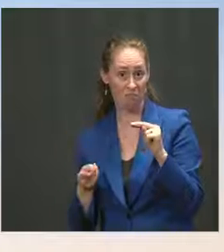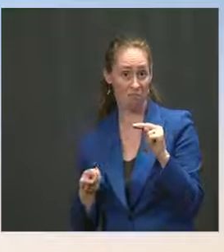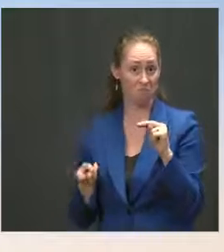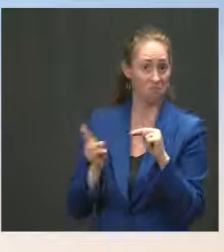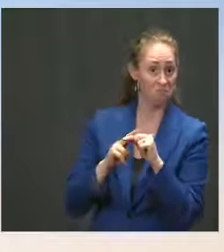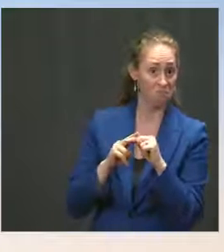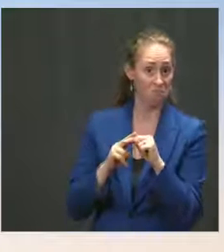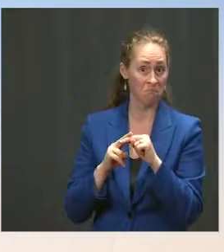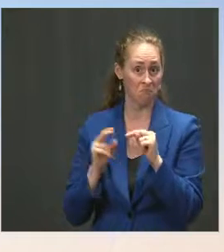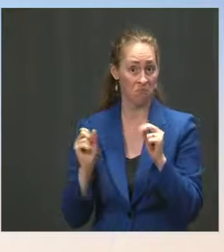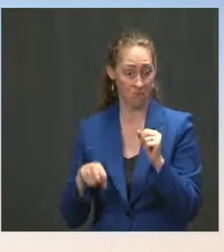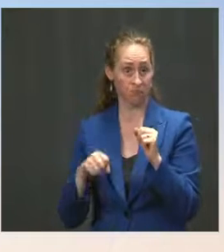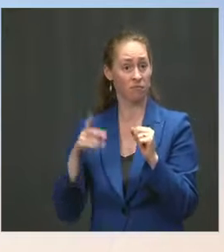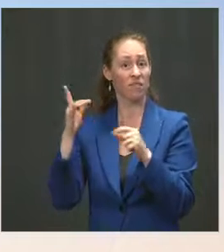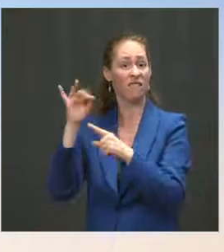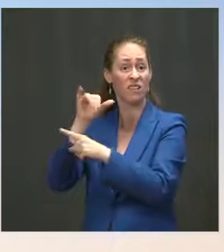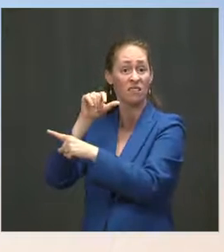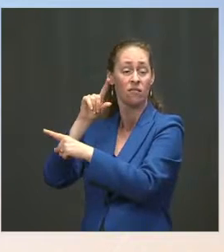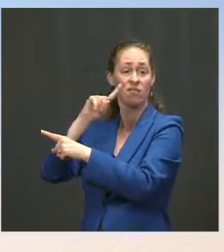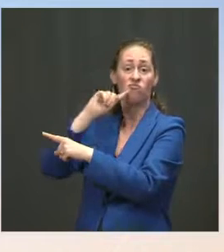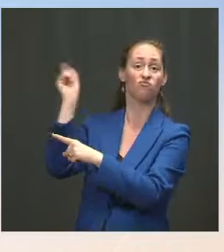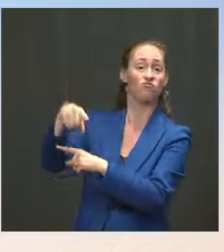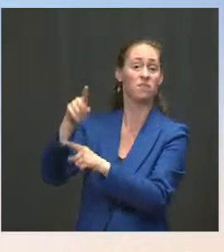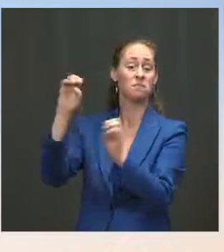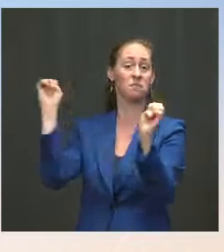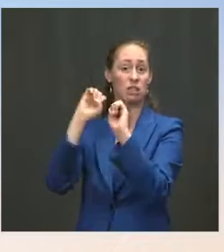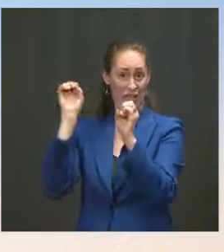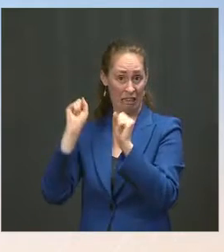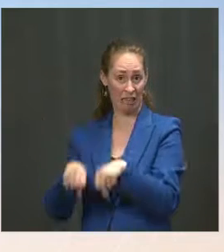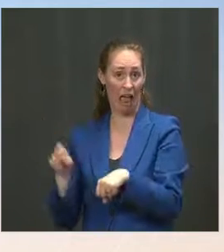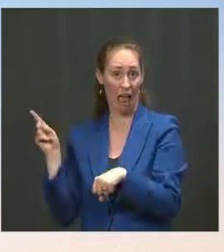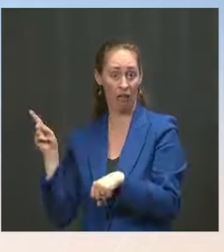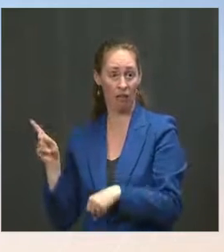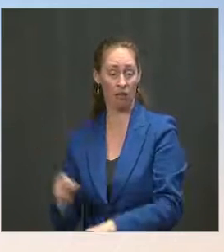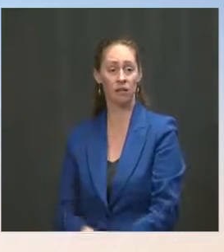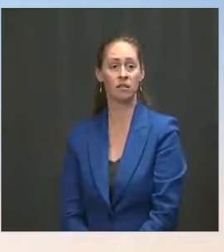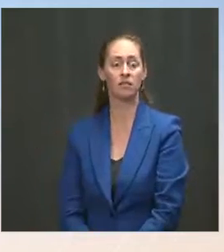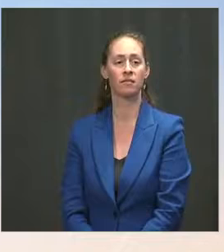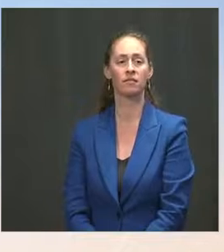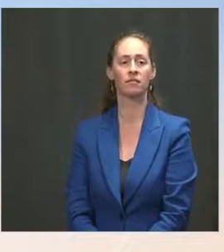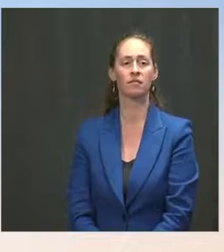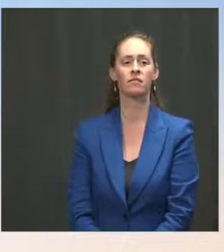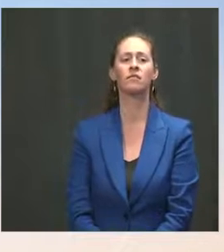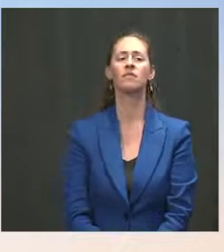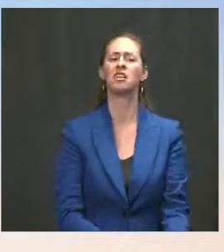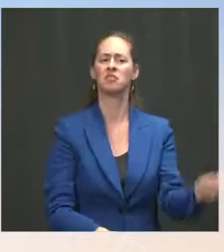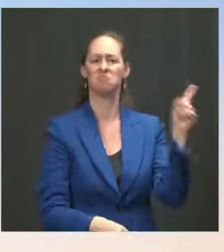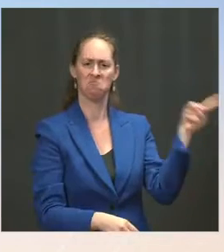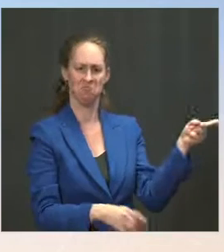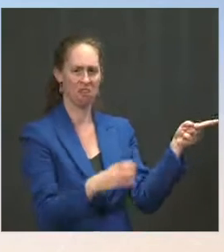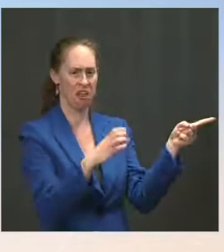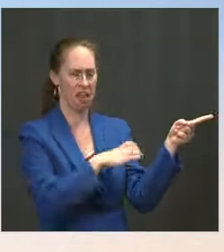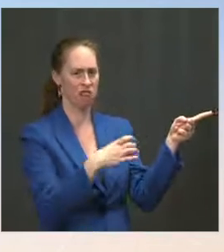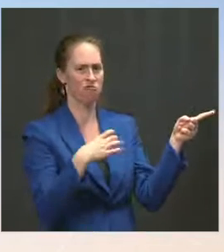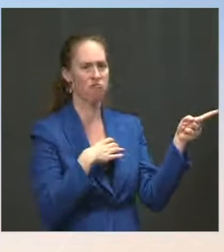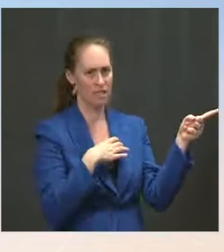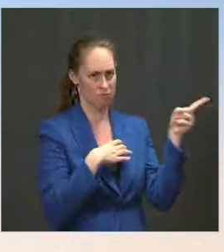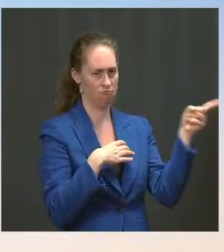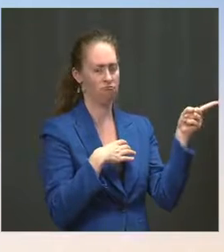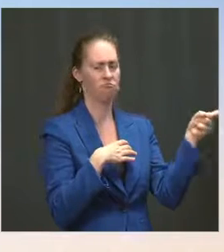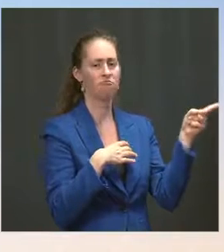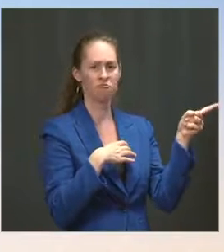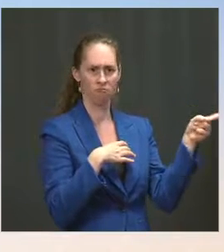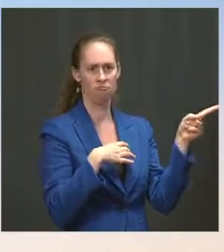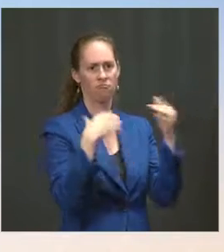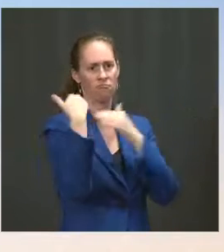emergency circumstances? The president believes that Congress should act to raise the debt ceiling as they have 80 times in the past. He asked his lawyers if